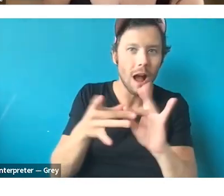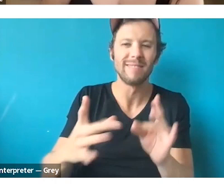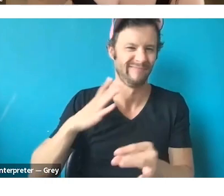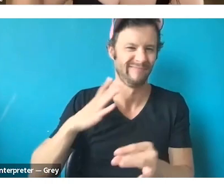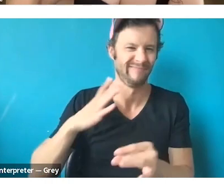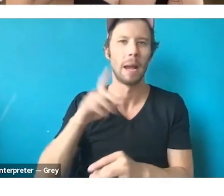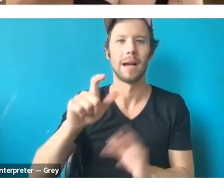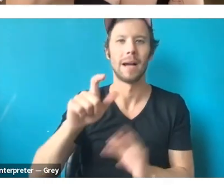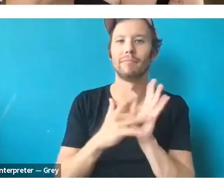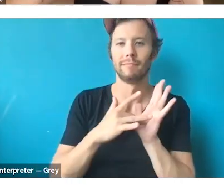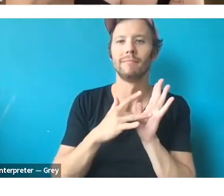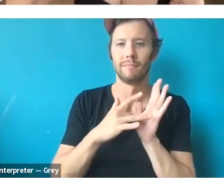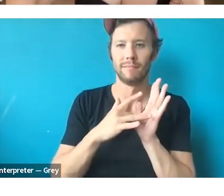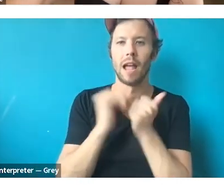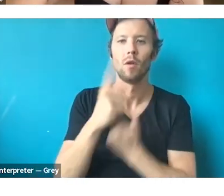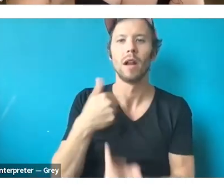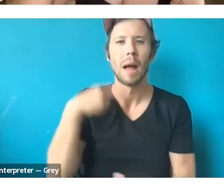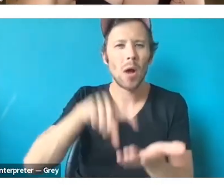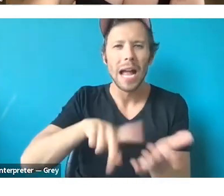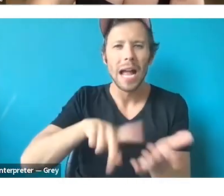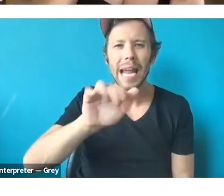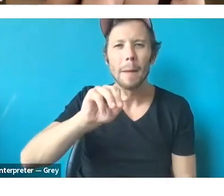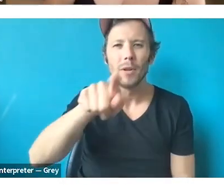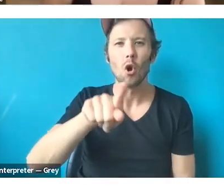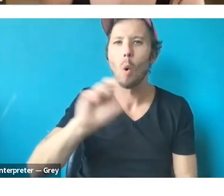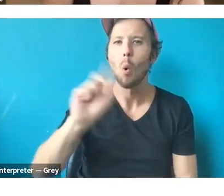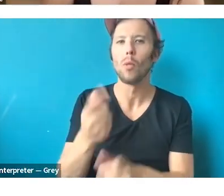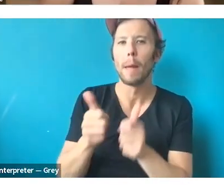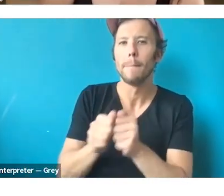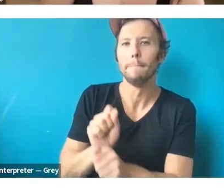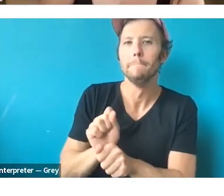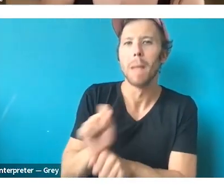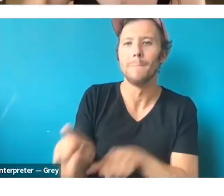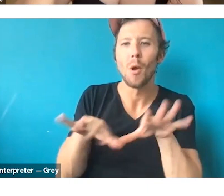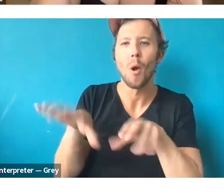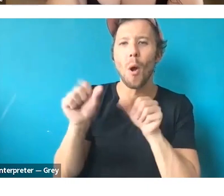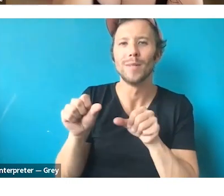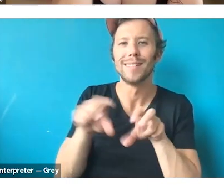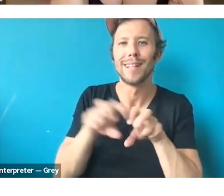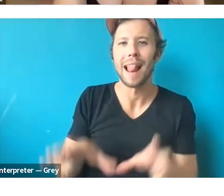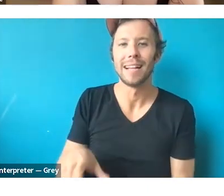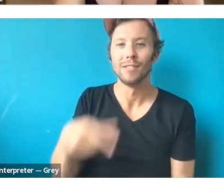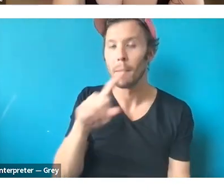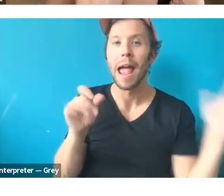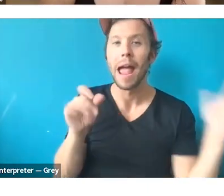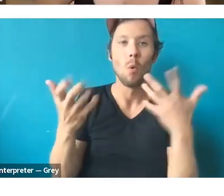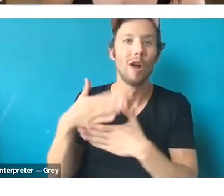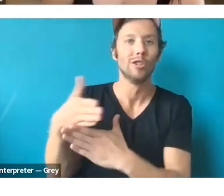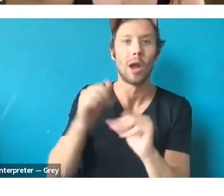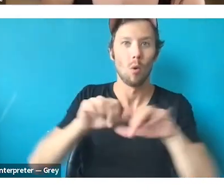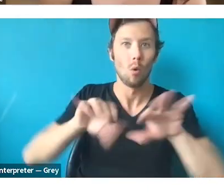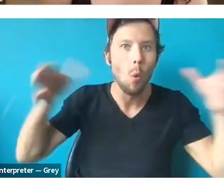Kim, that you are just texting the hosts and panelists, but just if you wanted to share with everyone, there's a little drop-down menu in